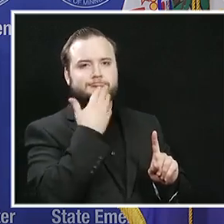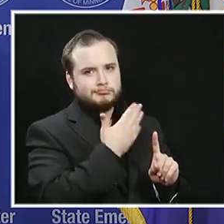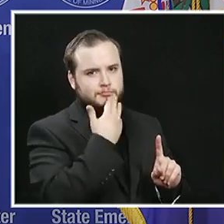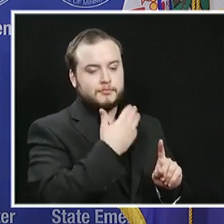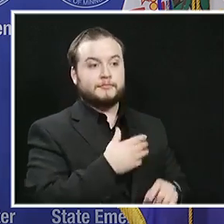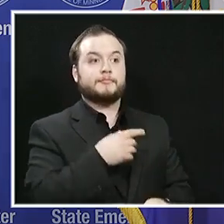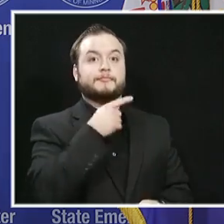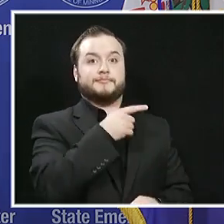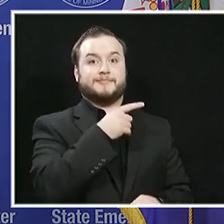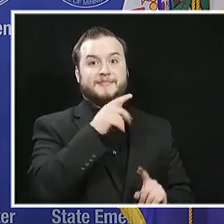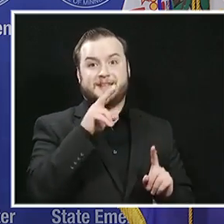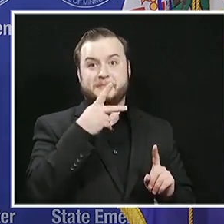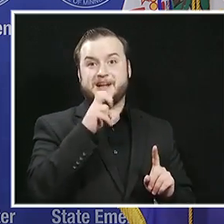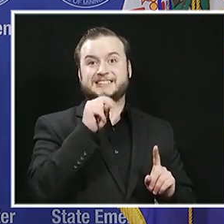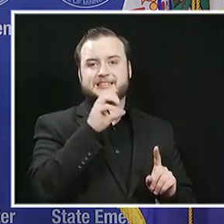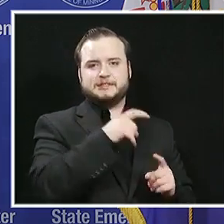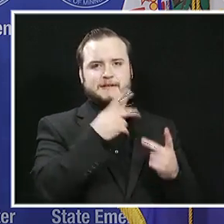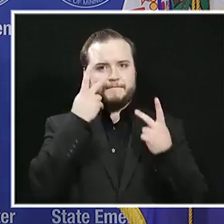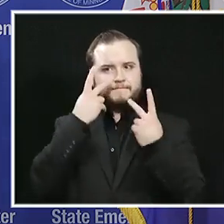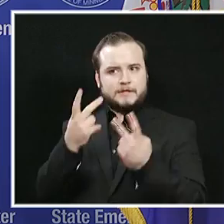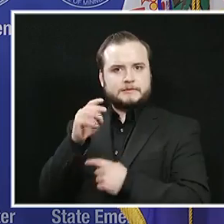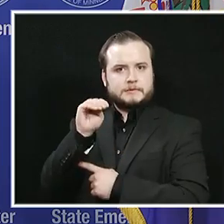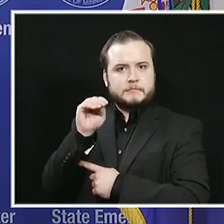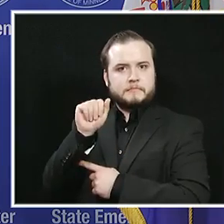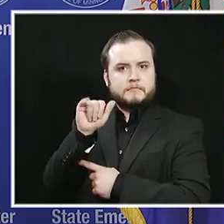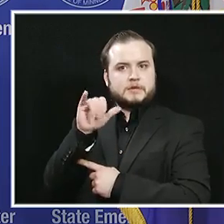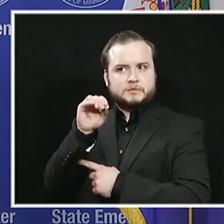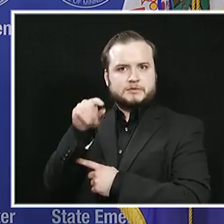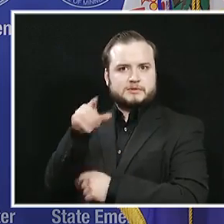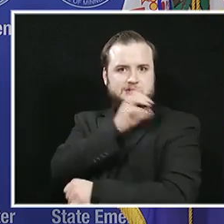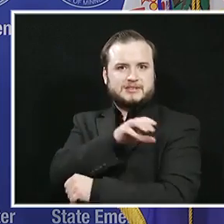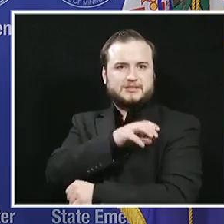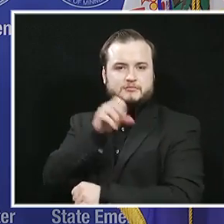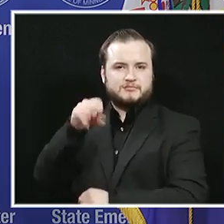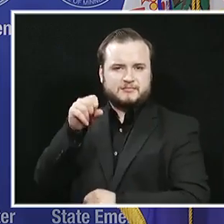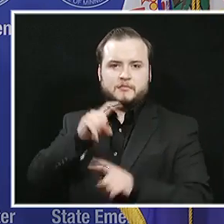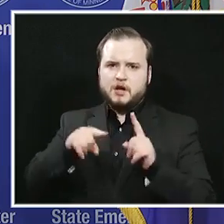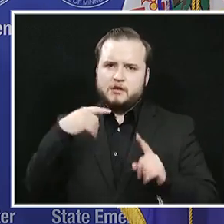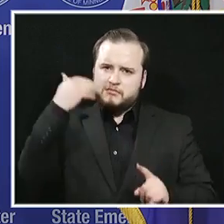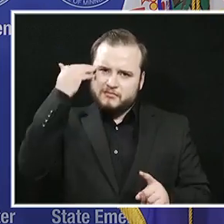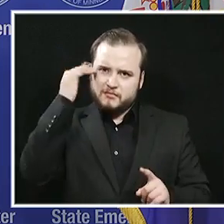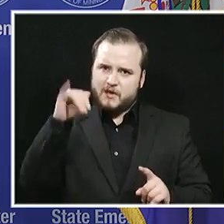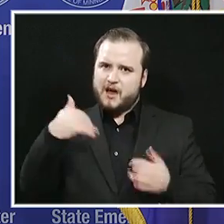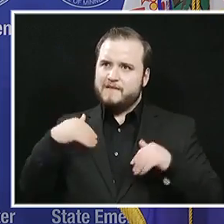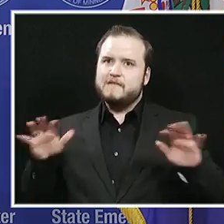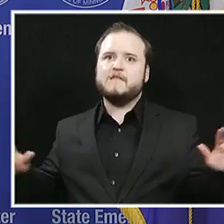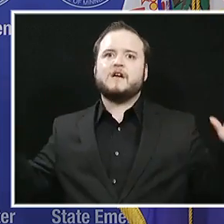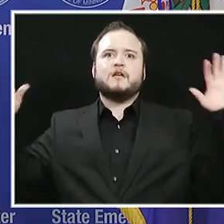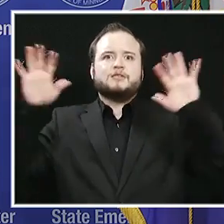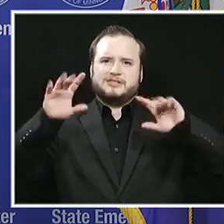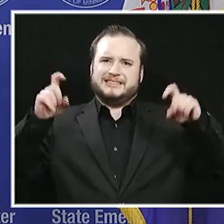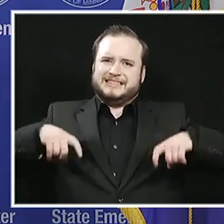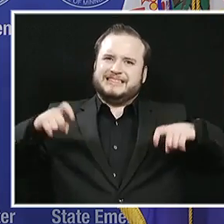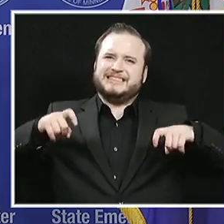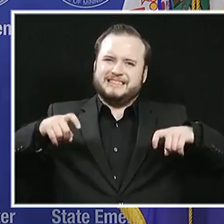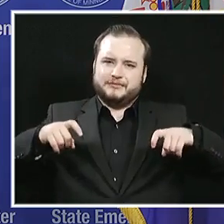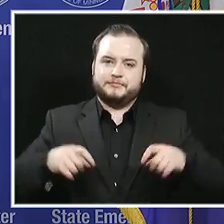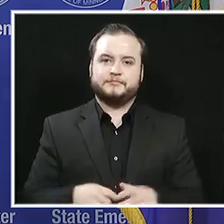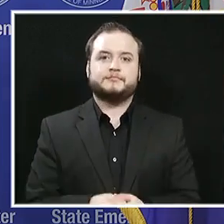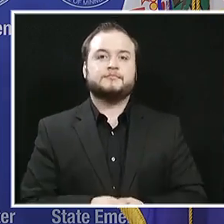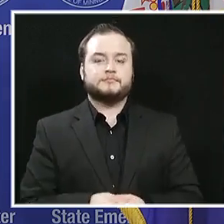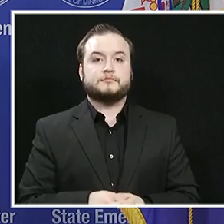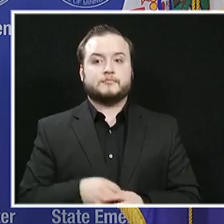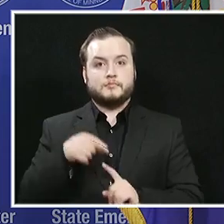Minnesota, and I was hearing from other governors, but especially us here, to get to 20,000 PCR tests and 15,000 serology